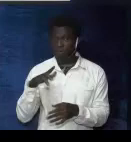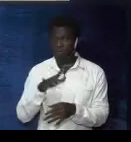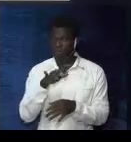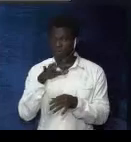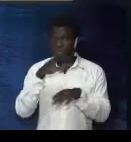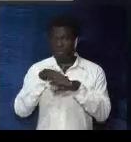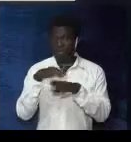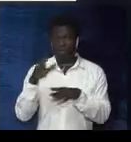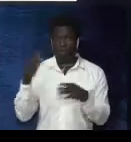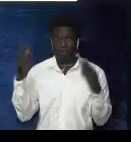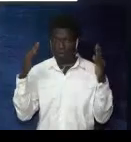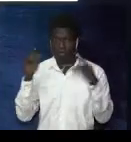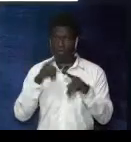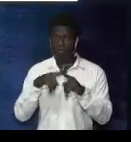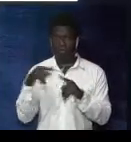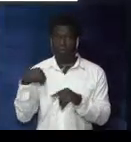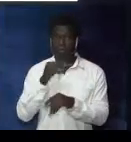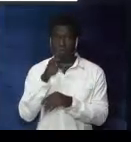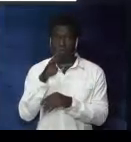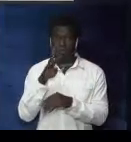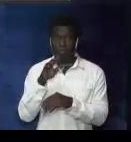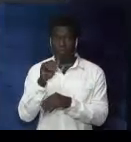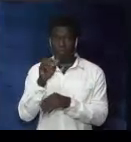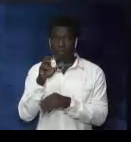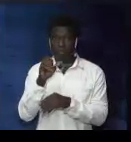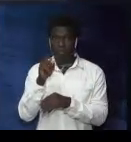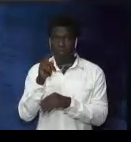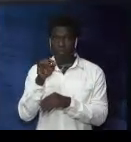we are broadcasting.